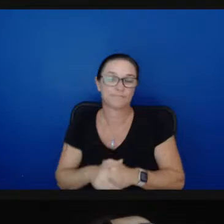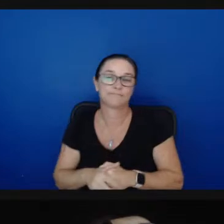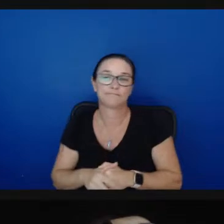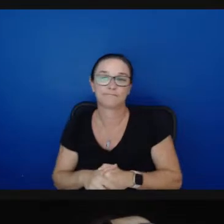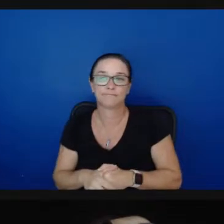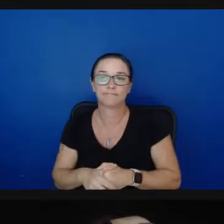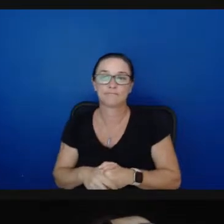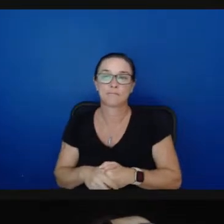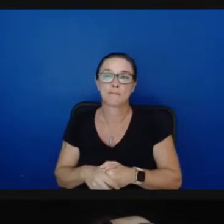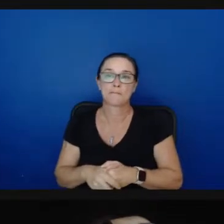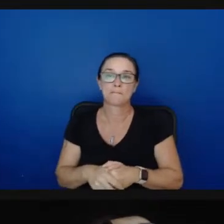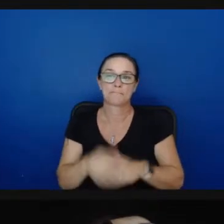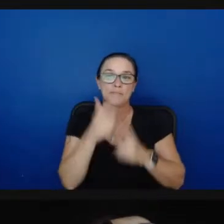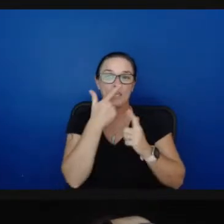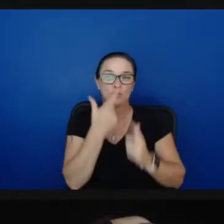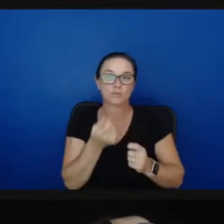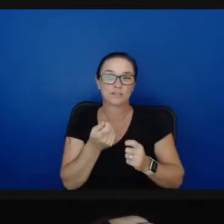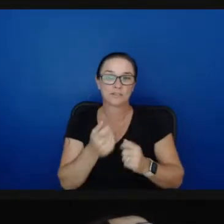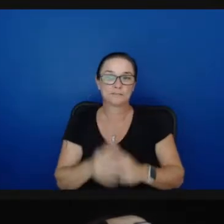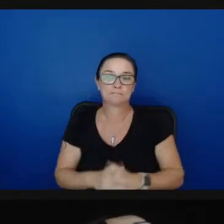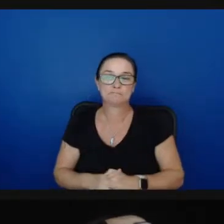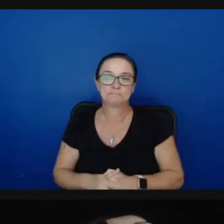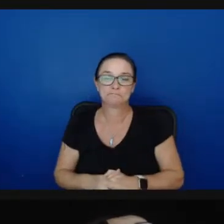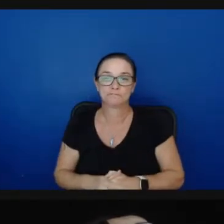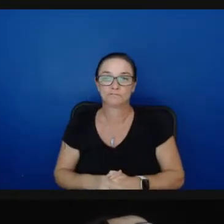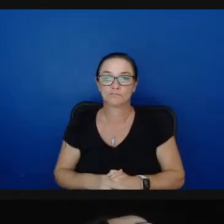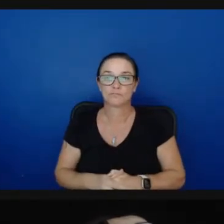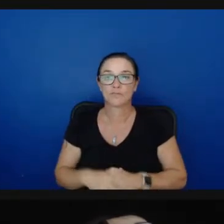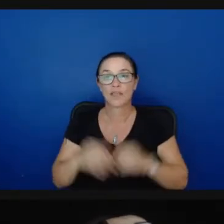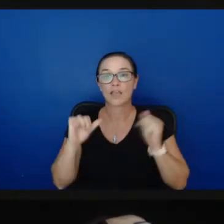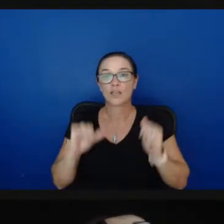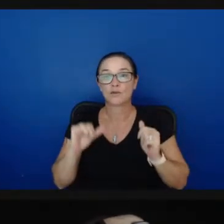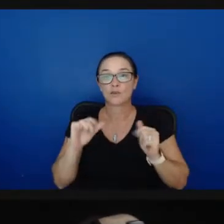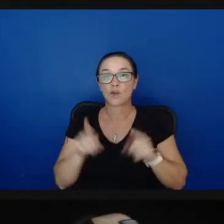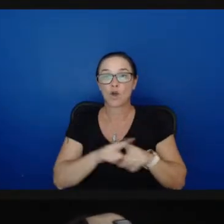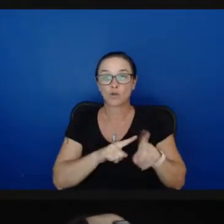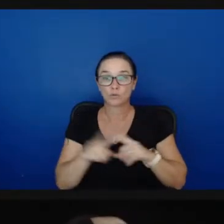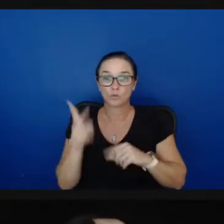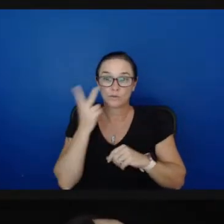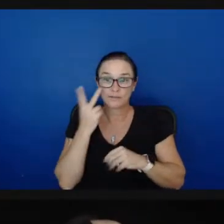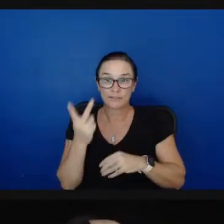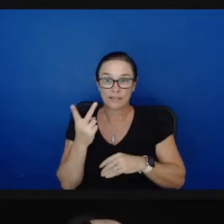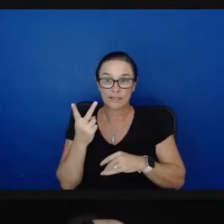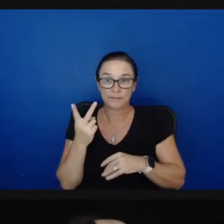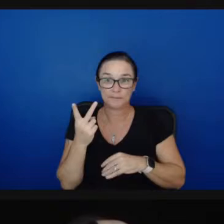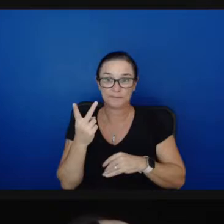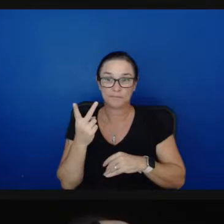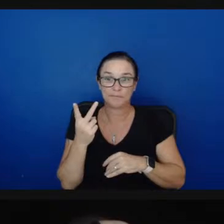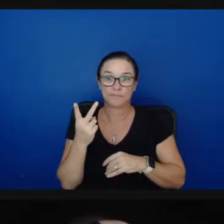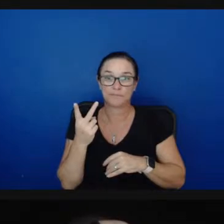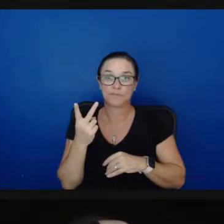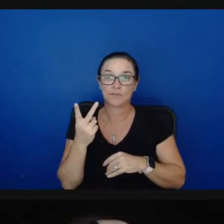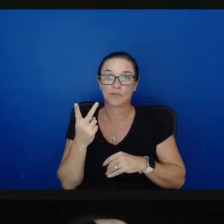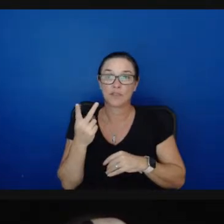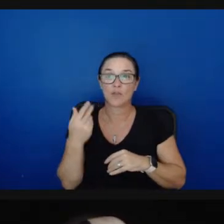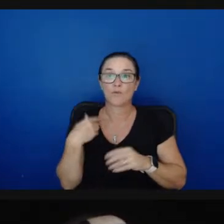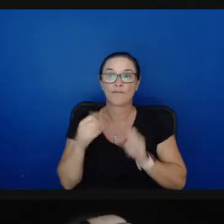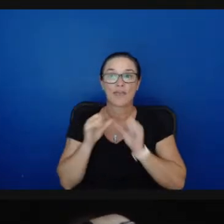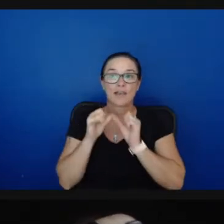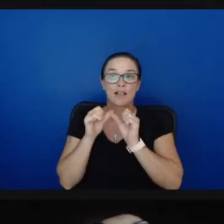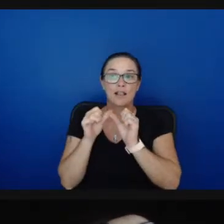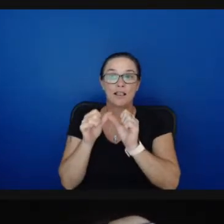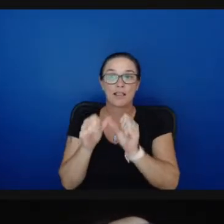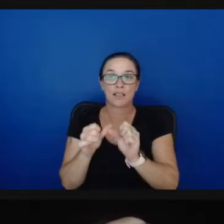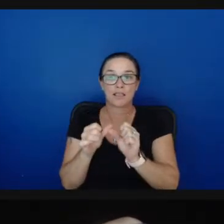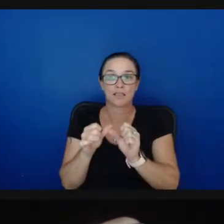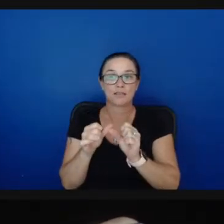So interesting pattern there. What you can also tell is that we've been in an extended period now of